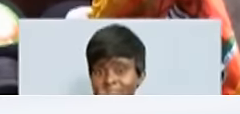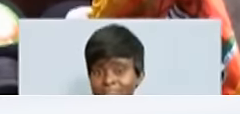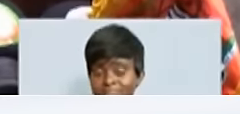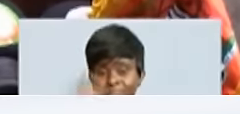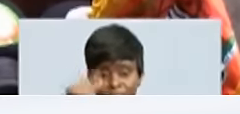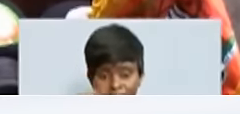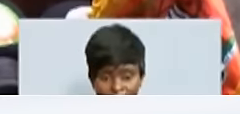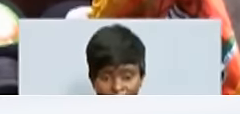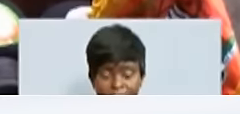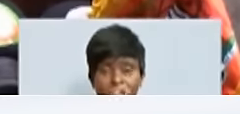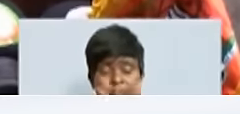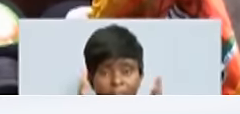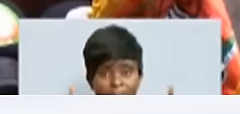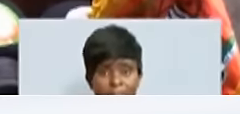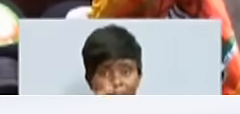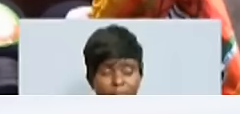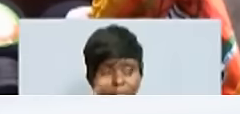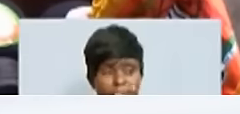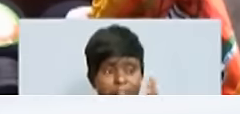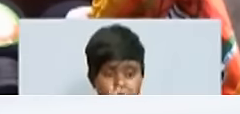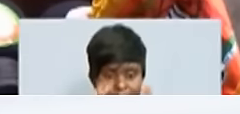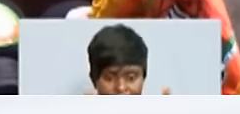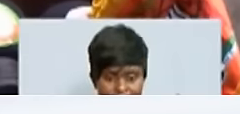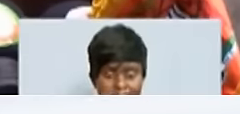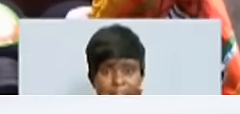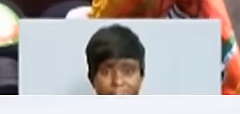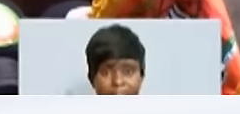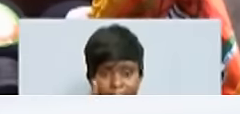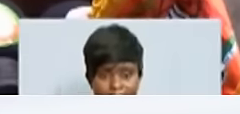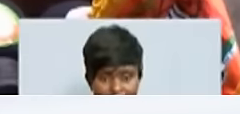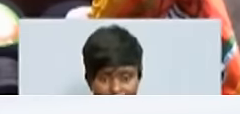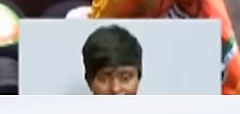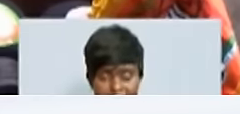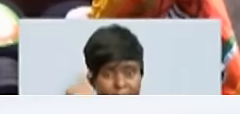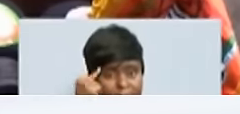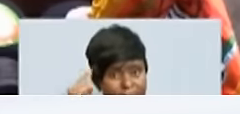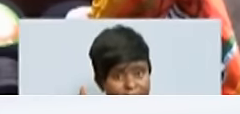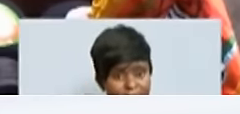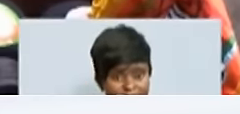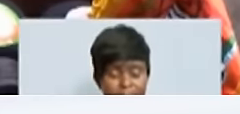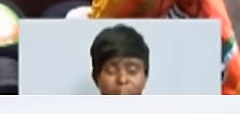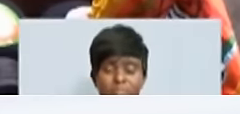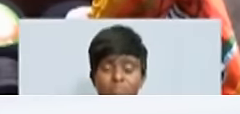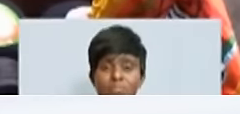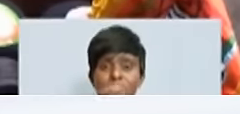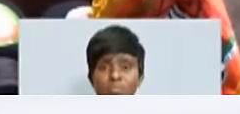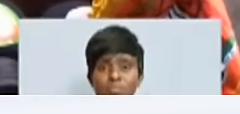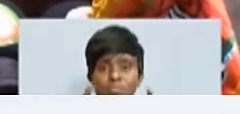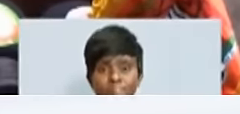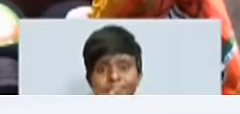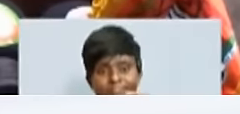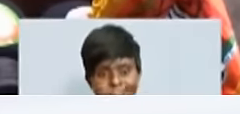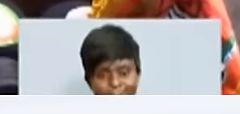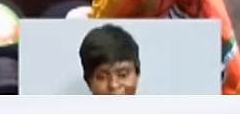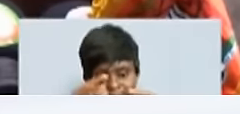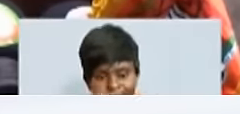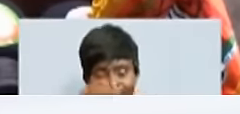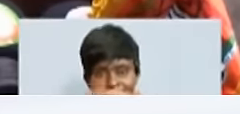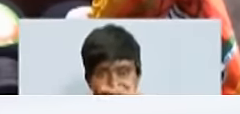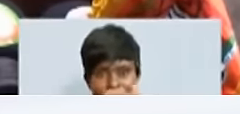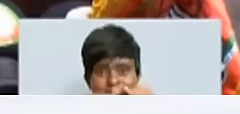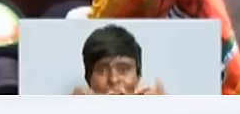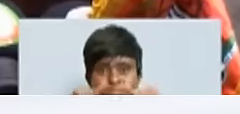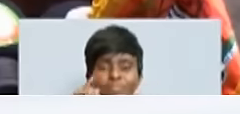in order to broaden the ever-expanding democratic space which this government has created and also increase the access